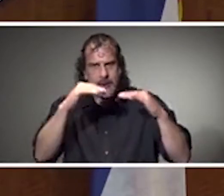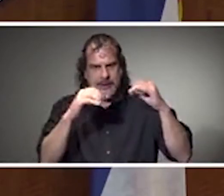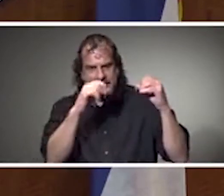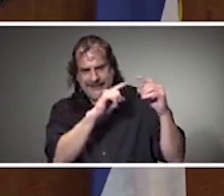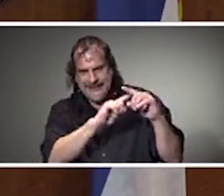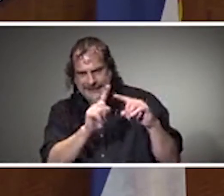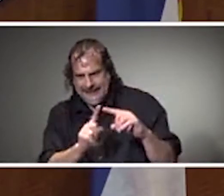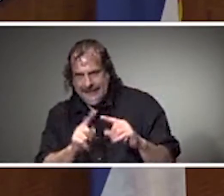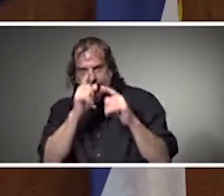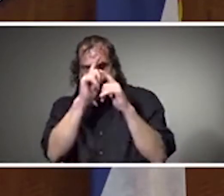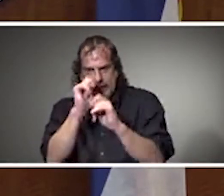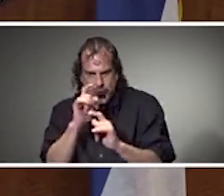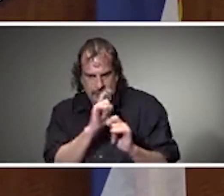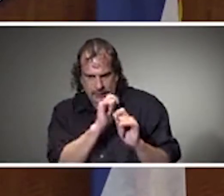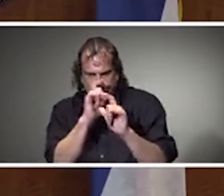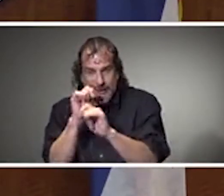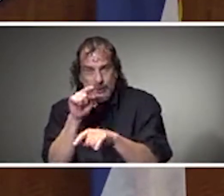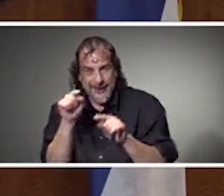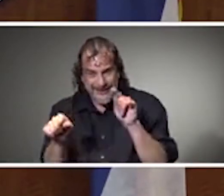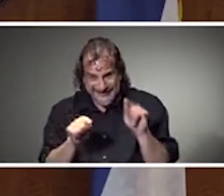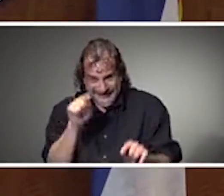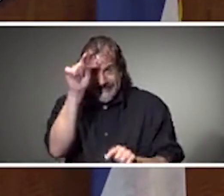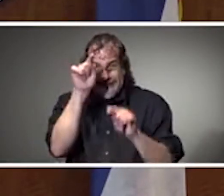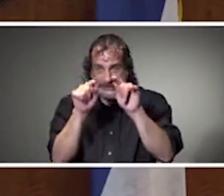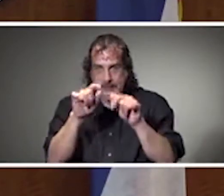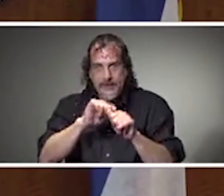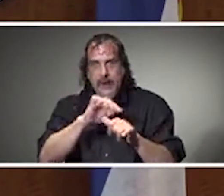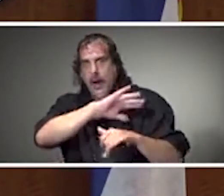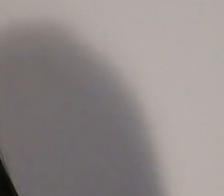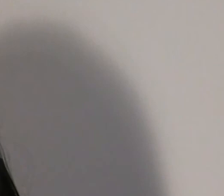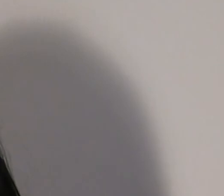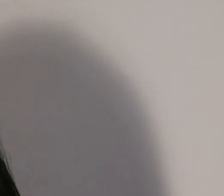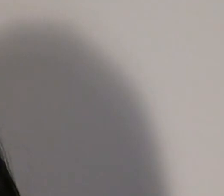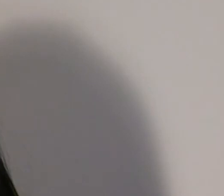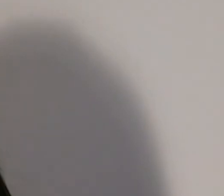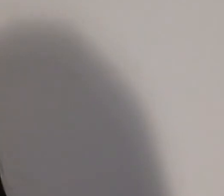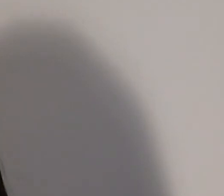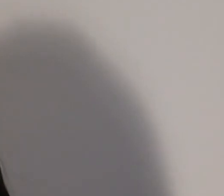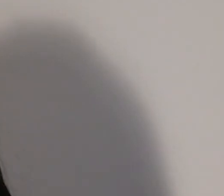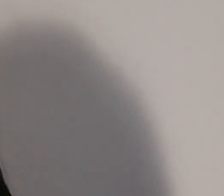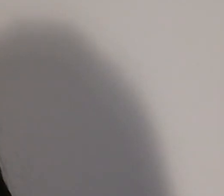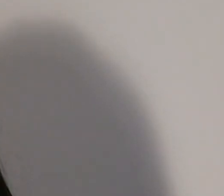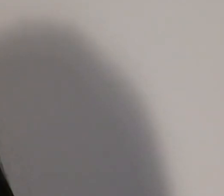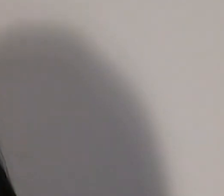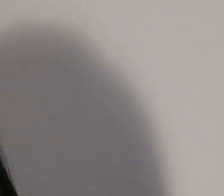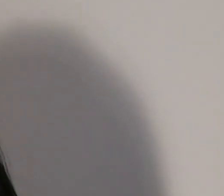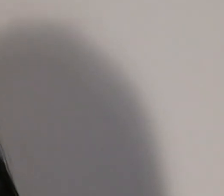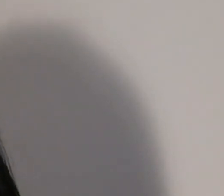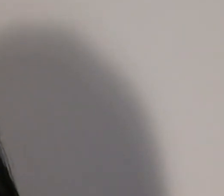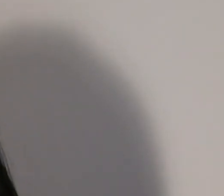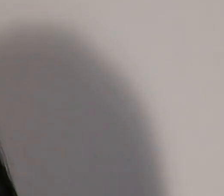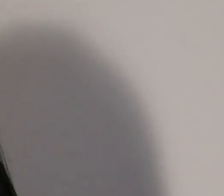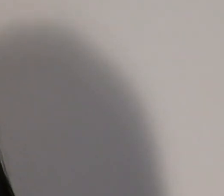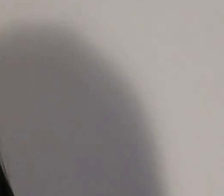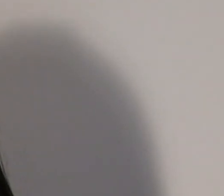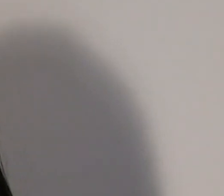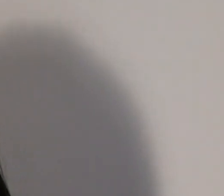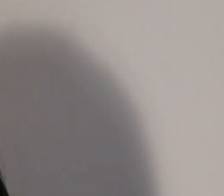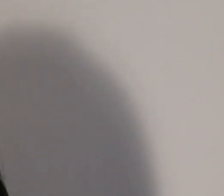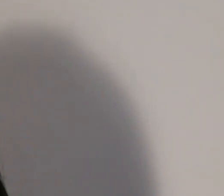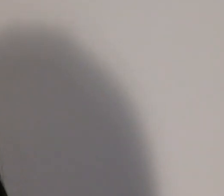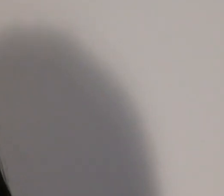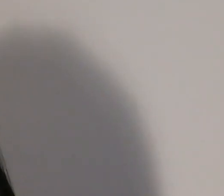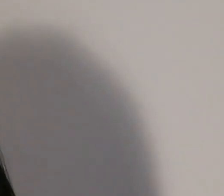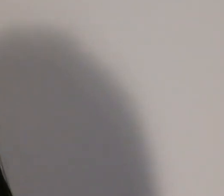and try to make the best decision so that all Mississippians are best protected. Governor Reeves also stated that if another decision needs to be made regarding